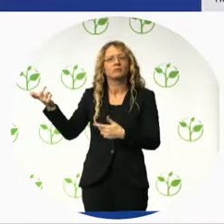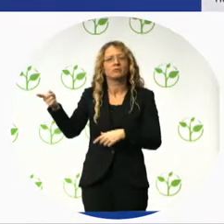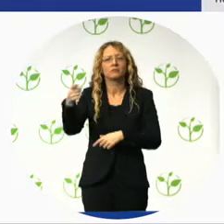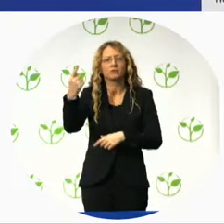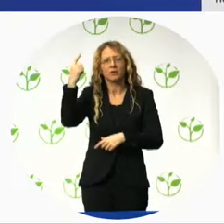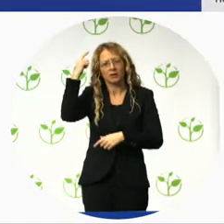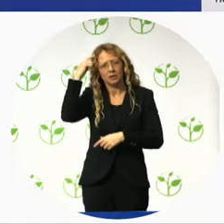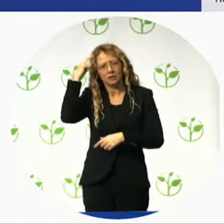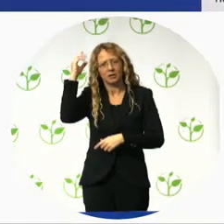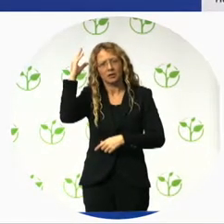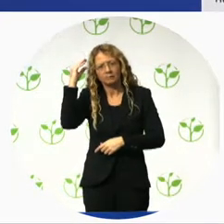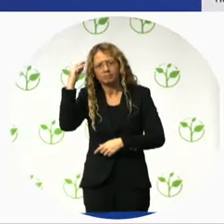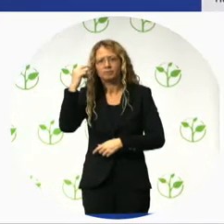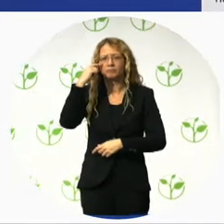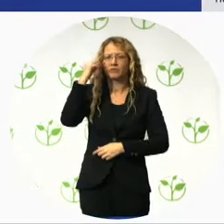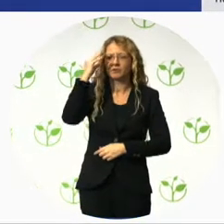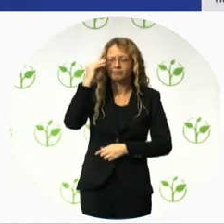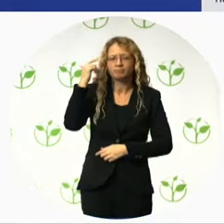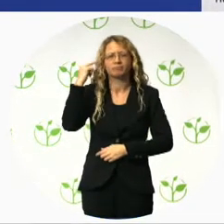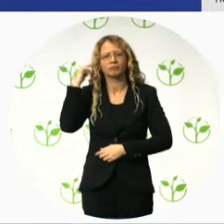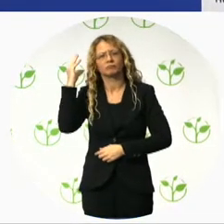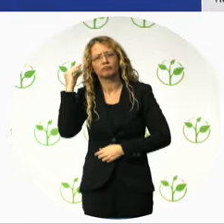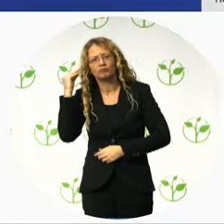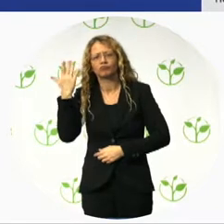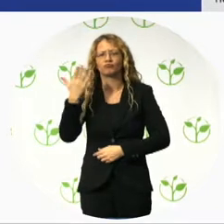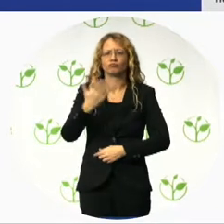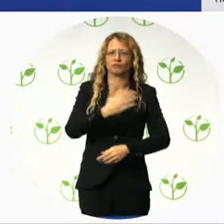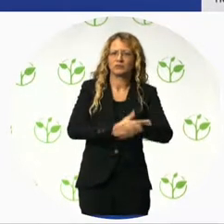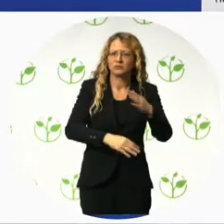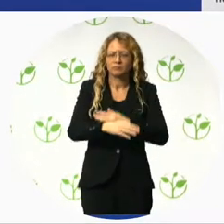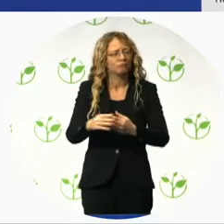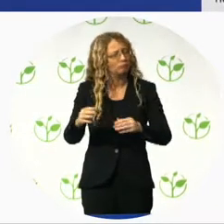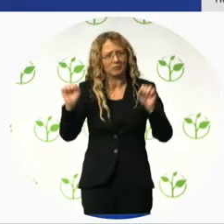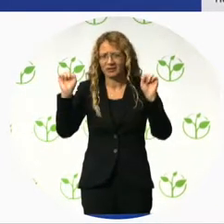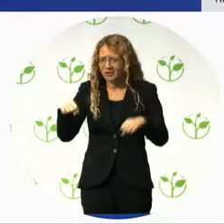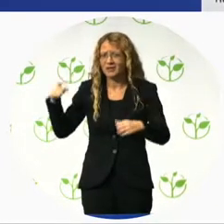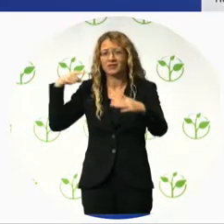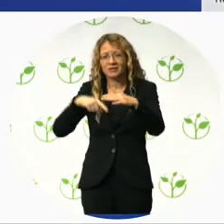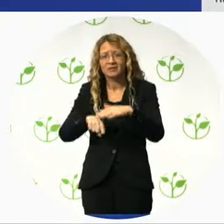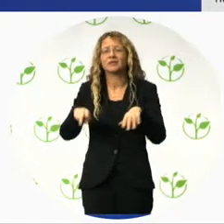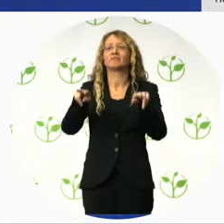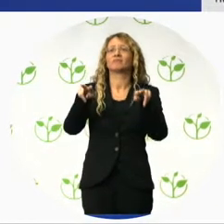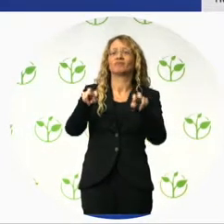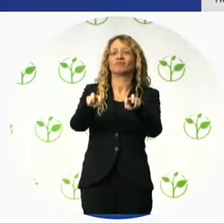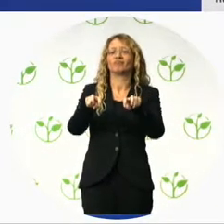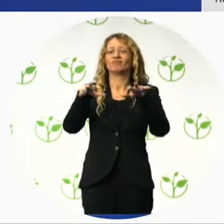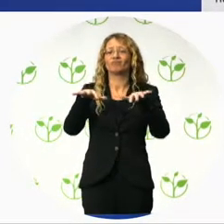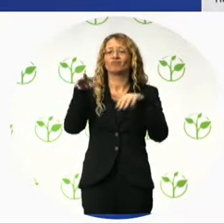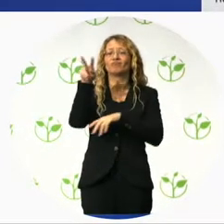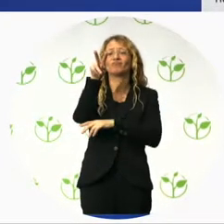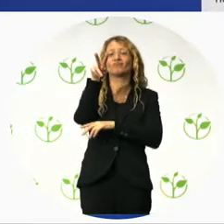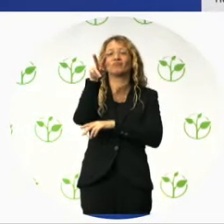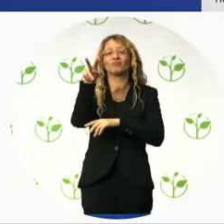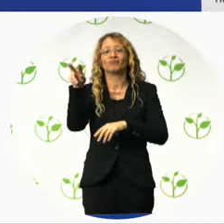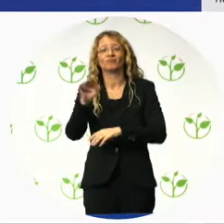that have audio technology for a description, have interpretation in sign language, and